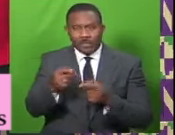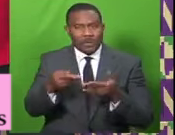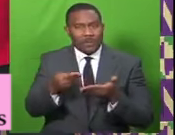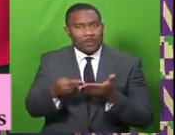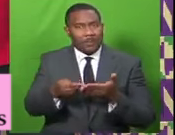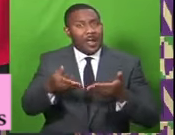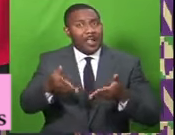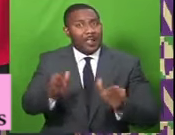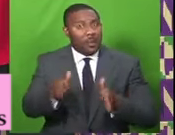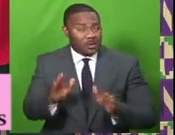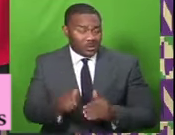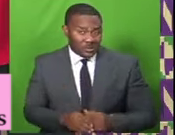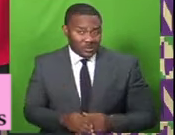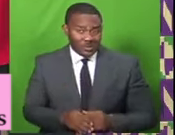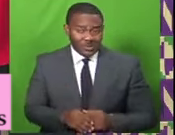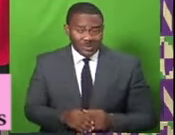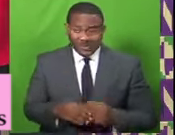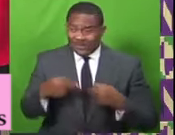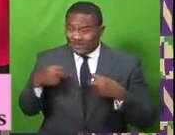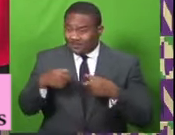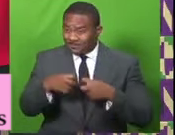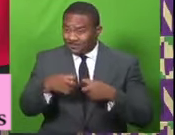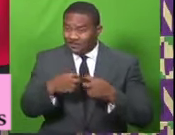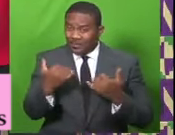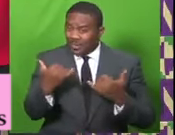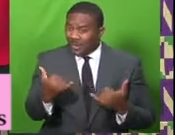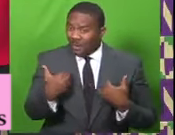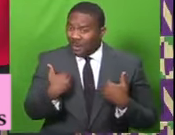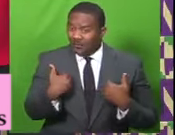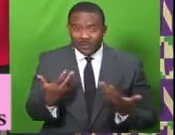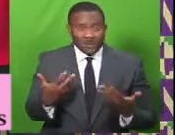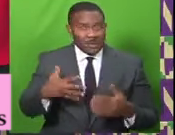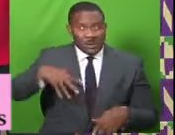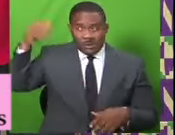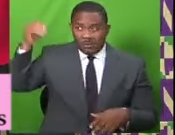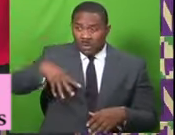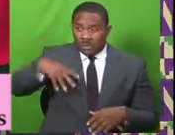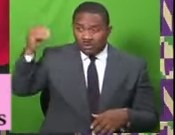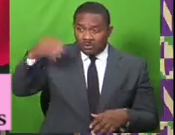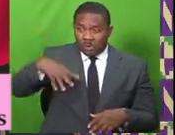supply has been consistent, and we have been spared the hardship of doom so